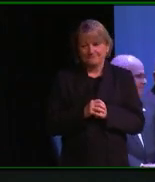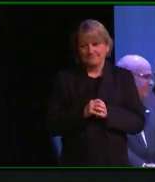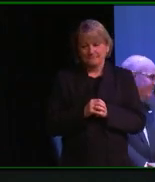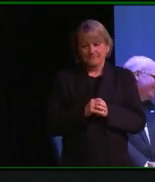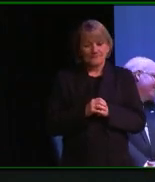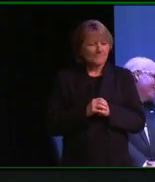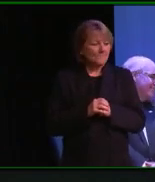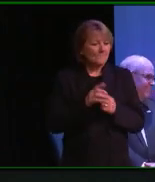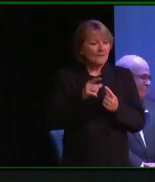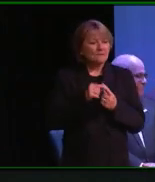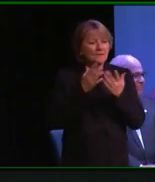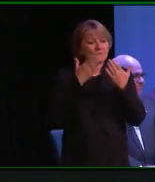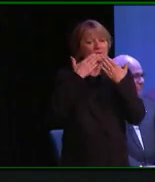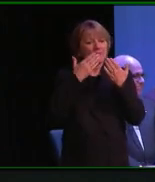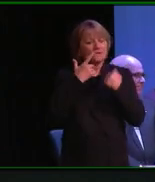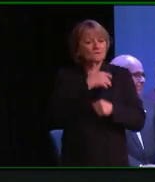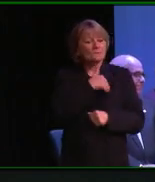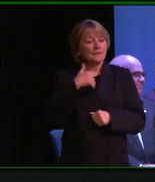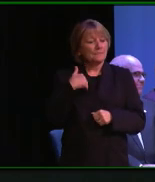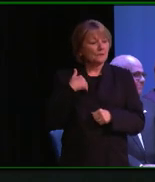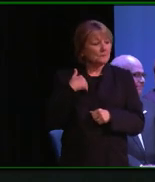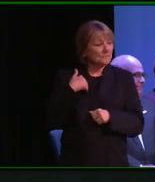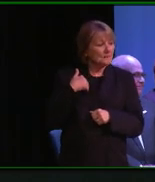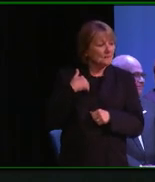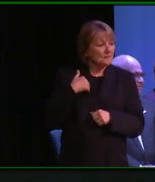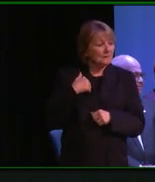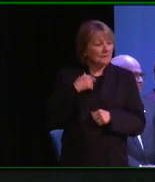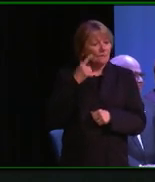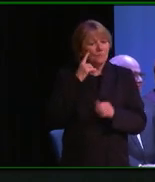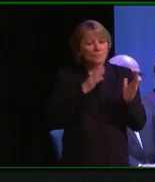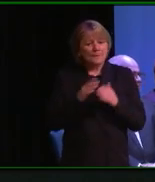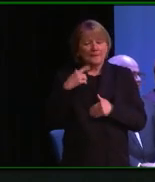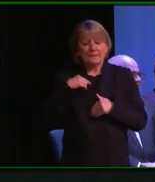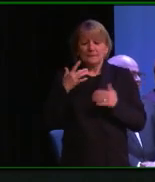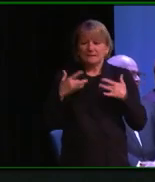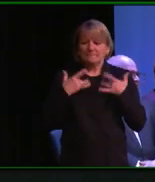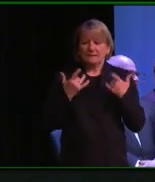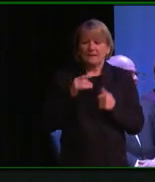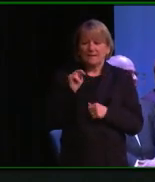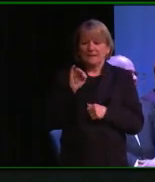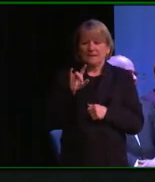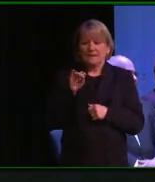And a special thank you to the members of the team who planned this event, Nicole Pickard, Andrea Van